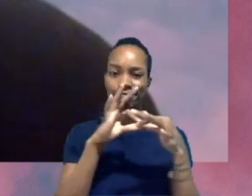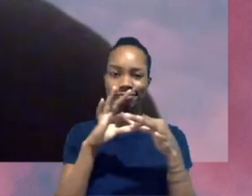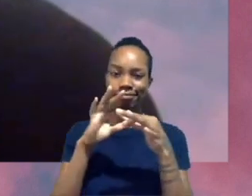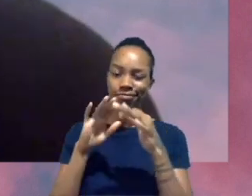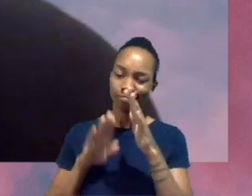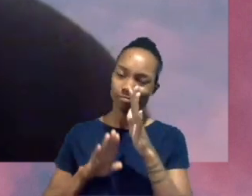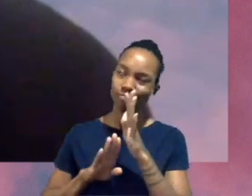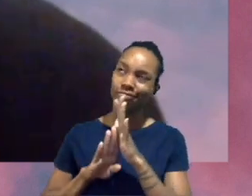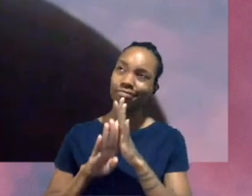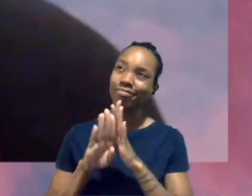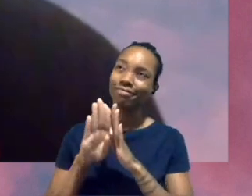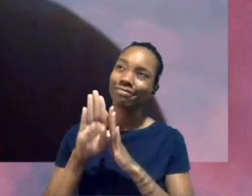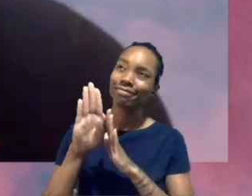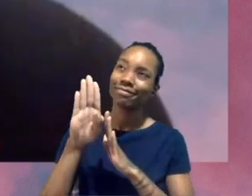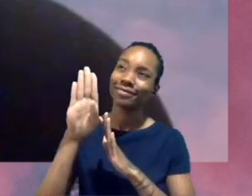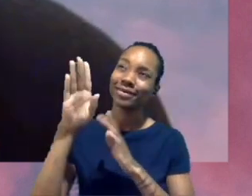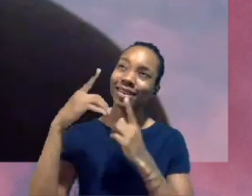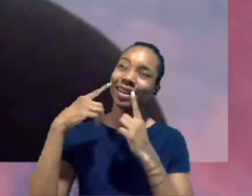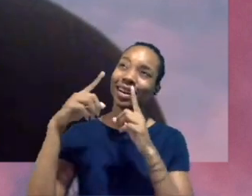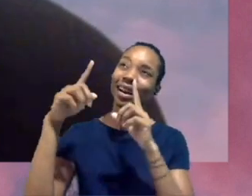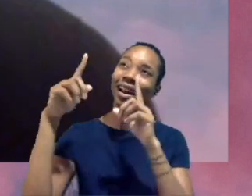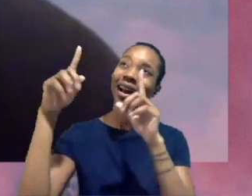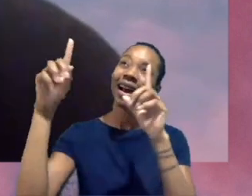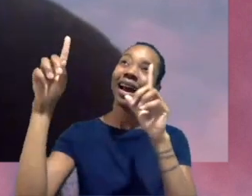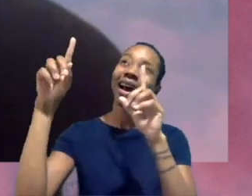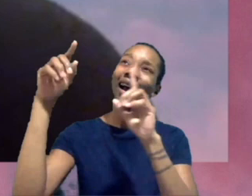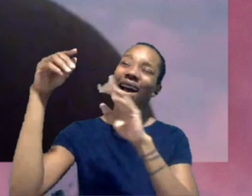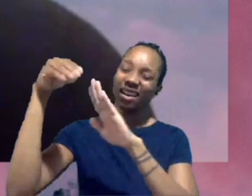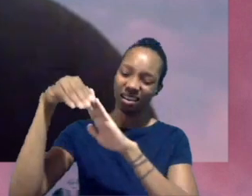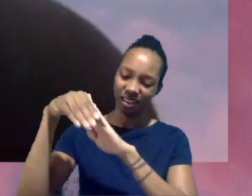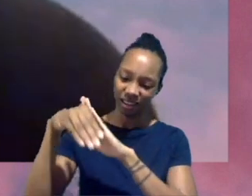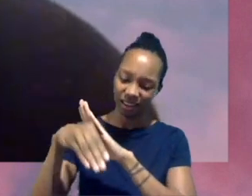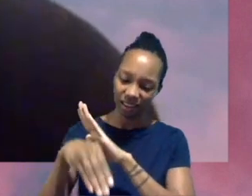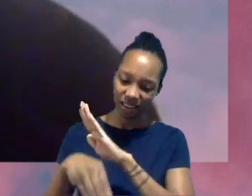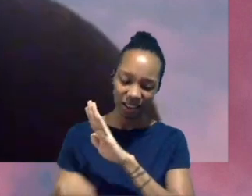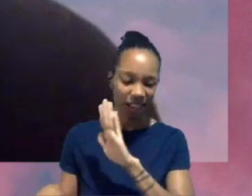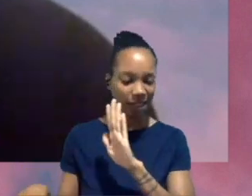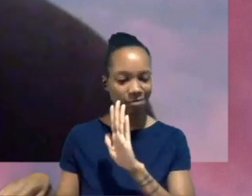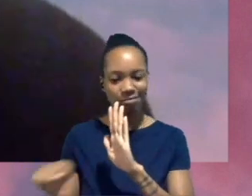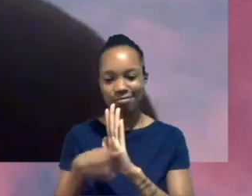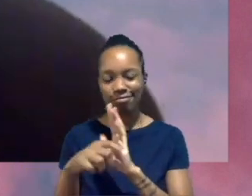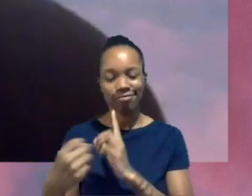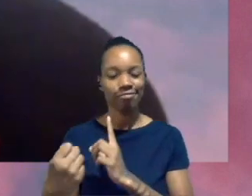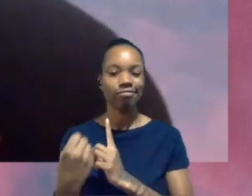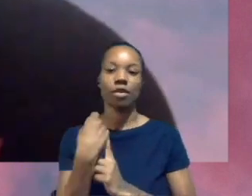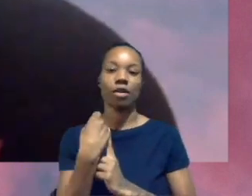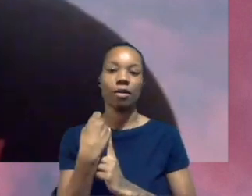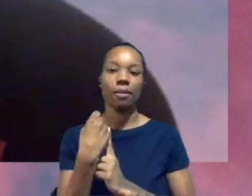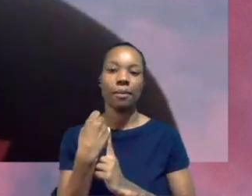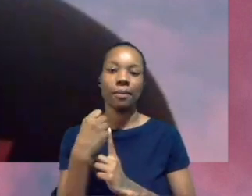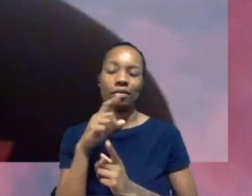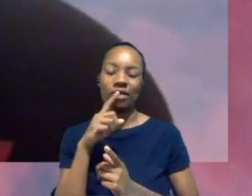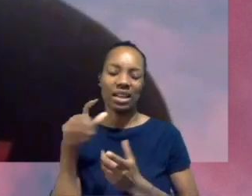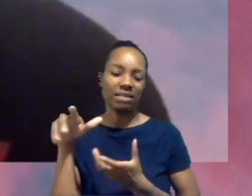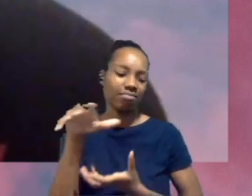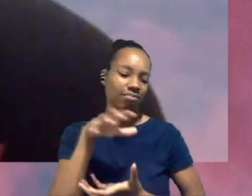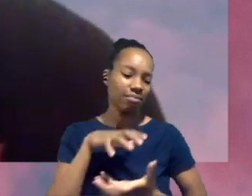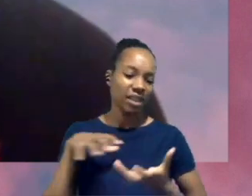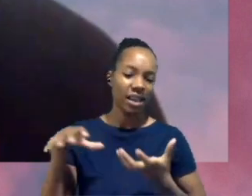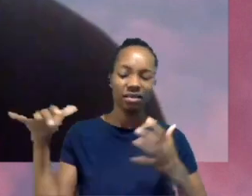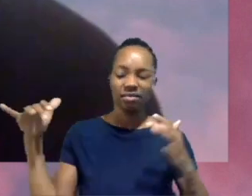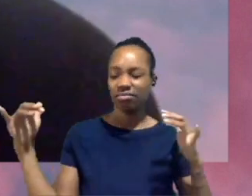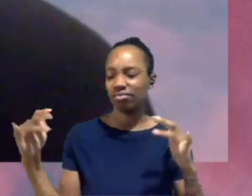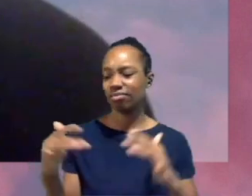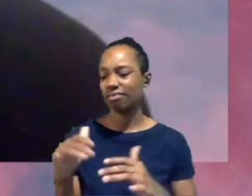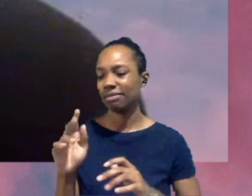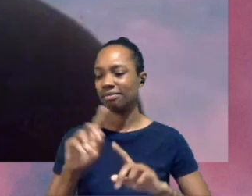with an isang bagsak. This is our melting pot. We don't get asked, what are you? We are made from